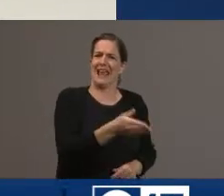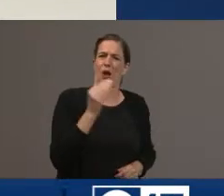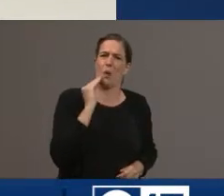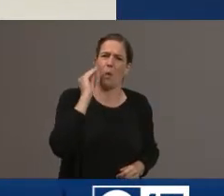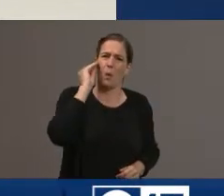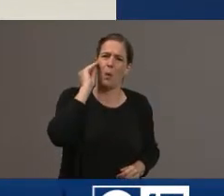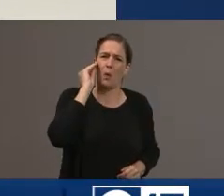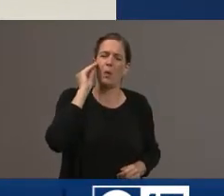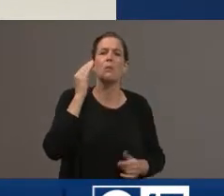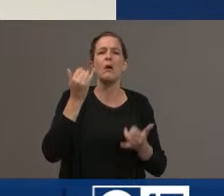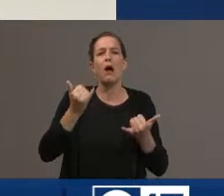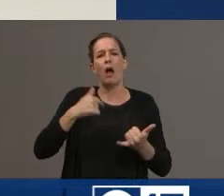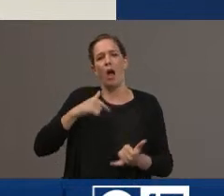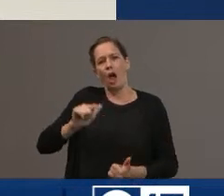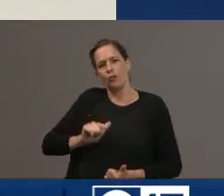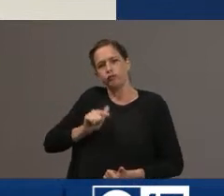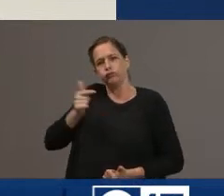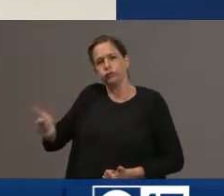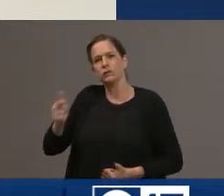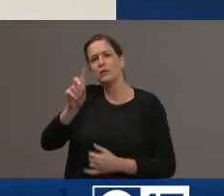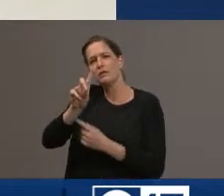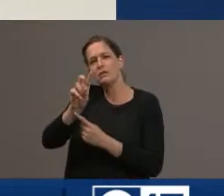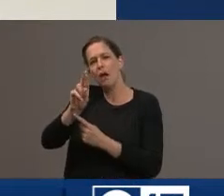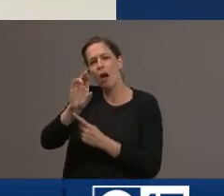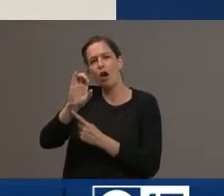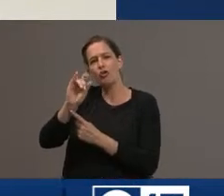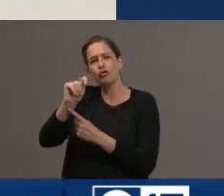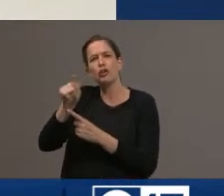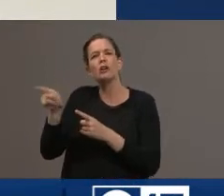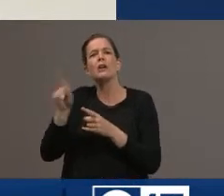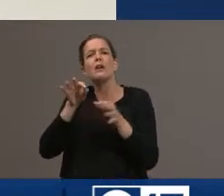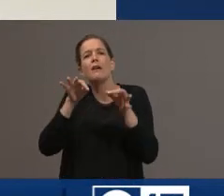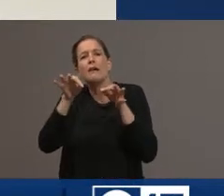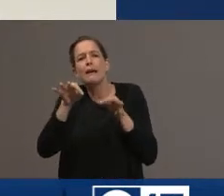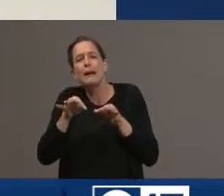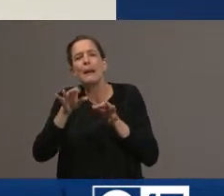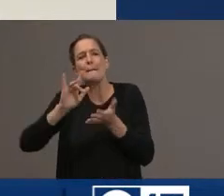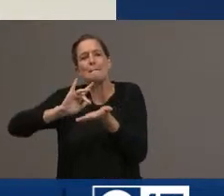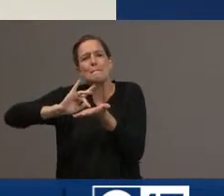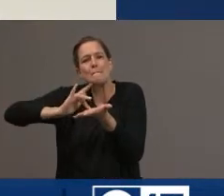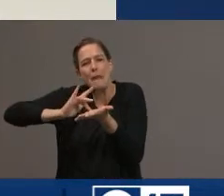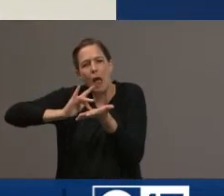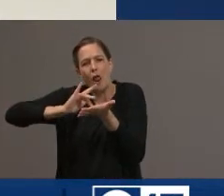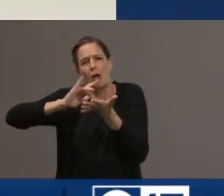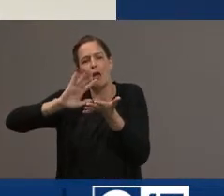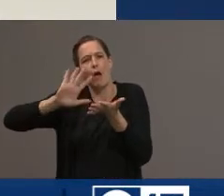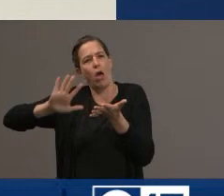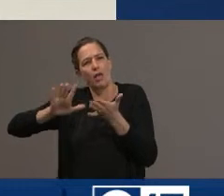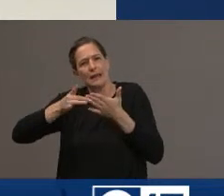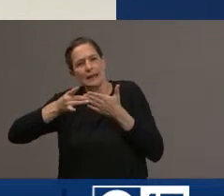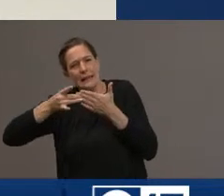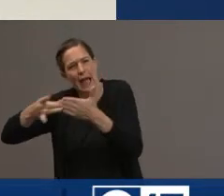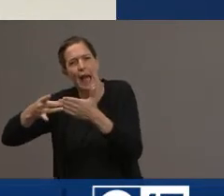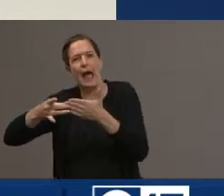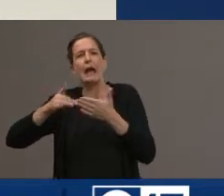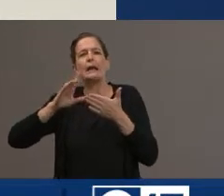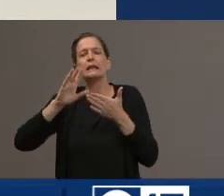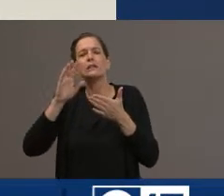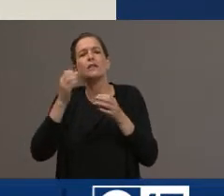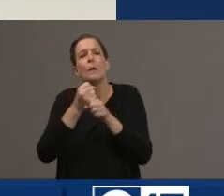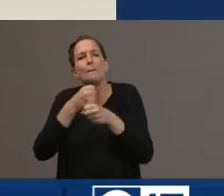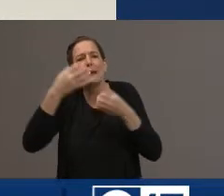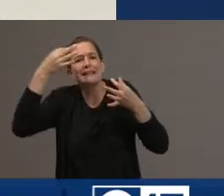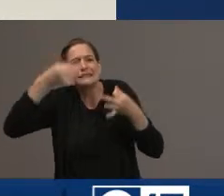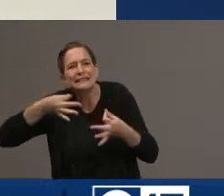talk through the medical guidance on risk profile for decision making on what